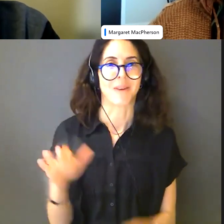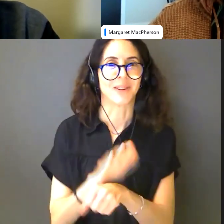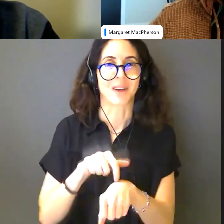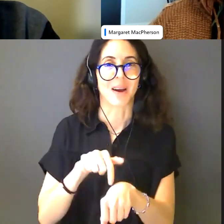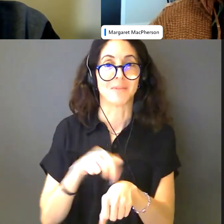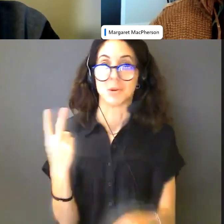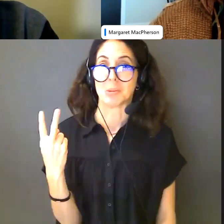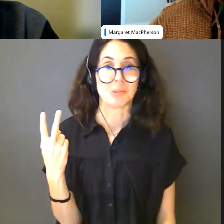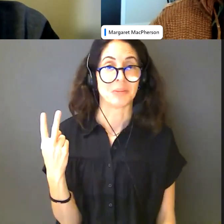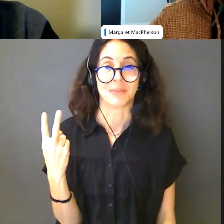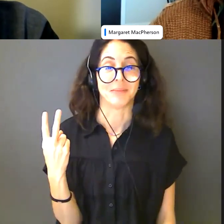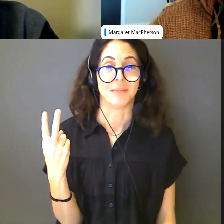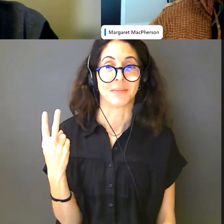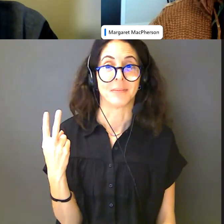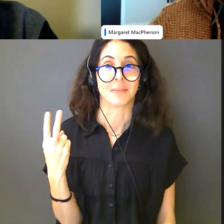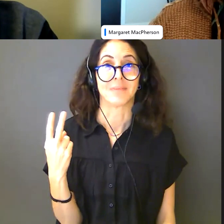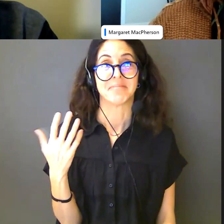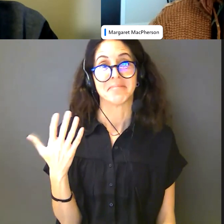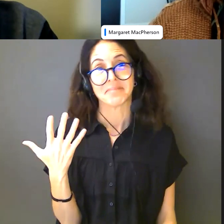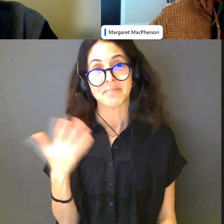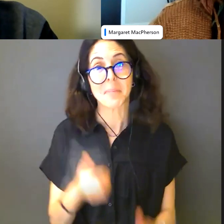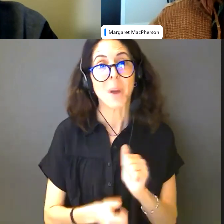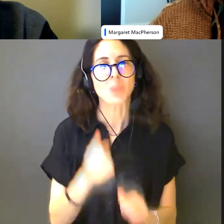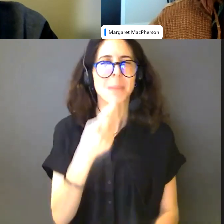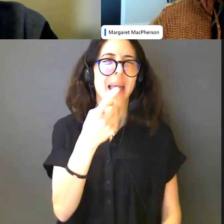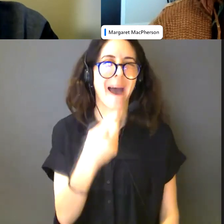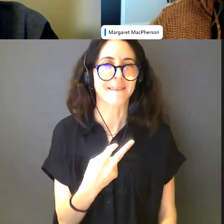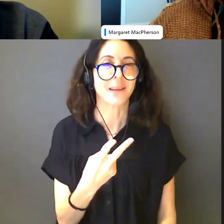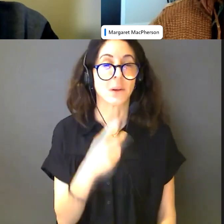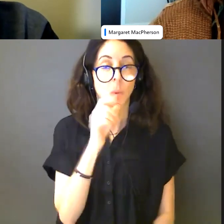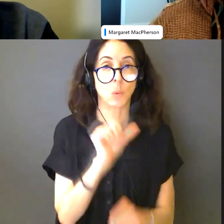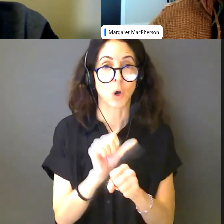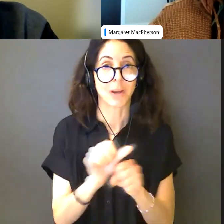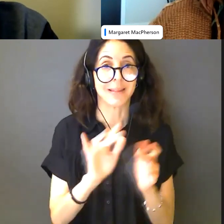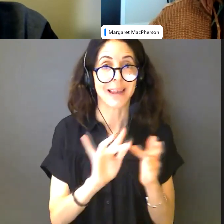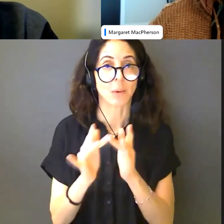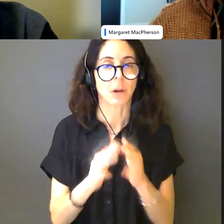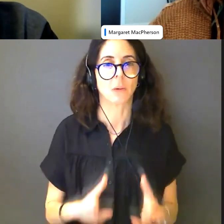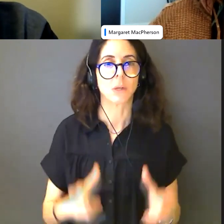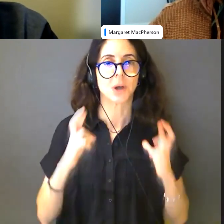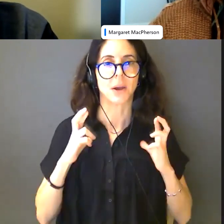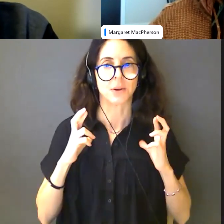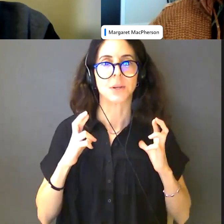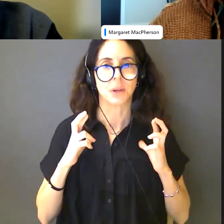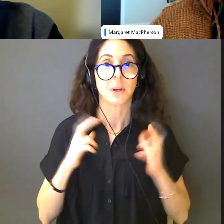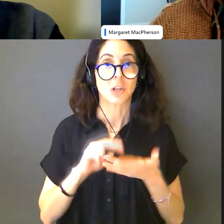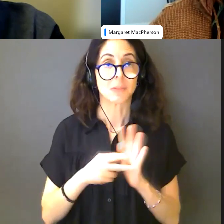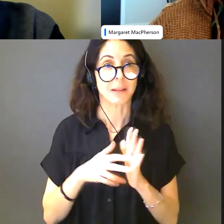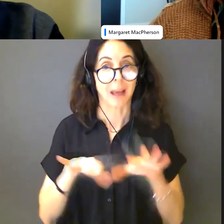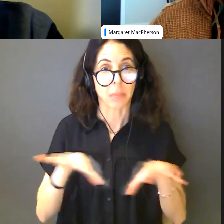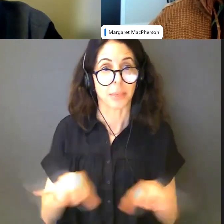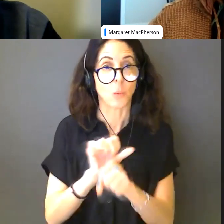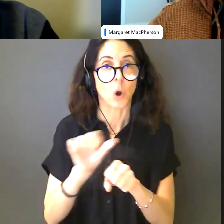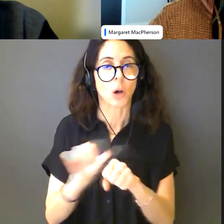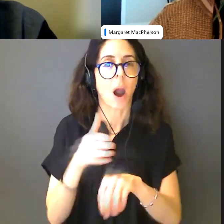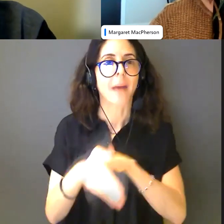of them, I would say close to half of them are retired, and they're doing this post-retirement. And